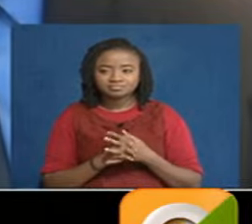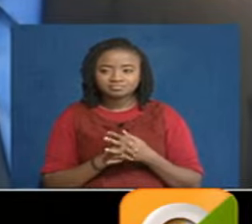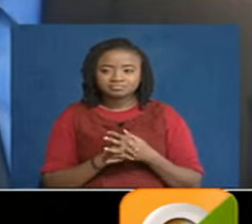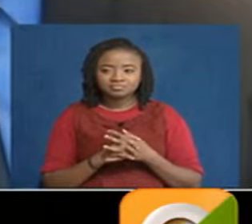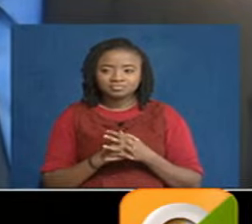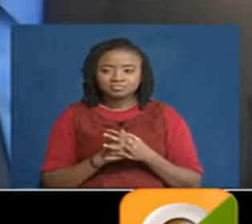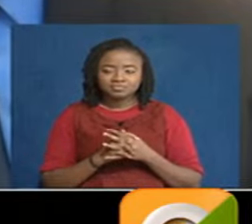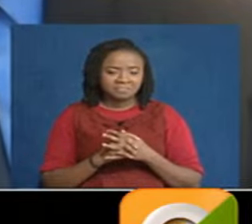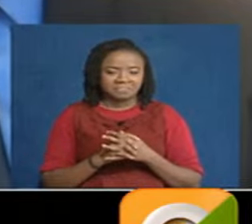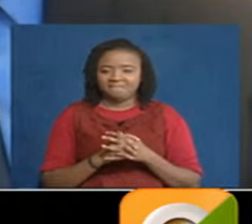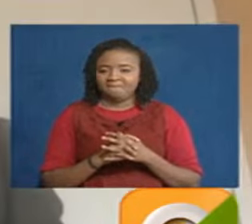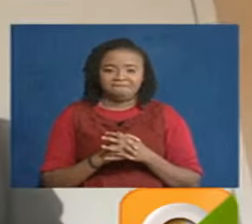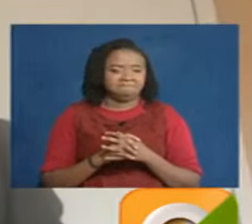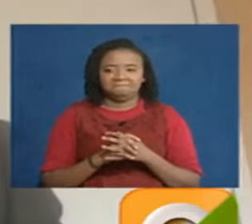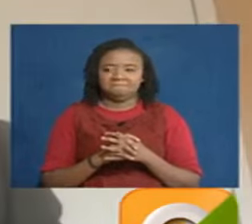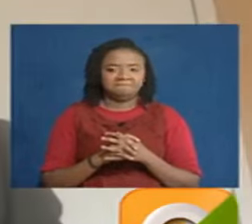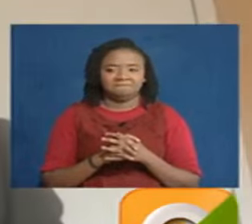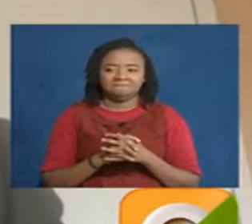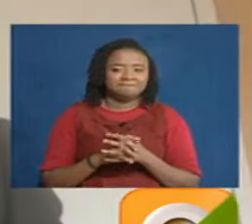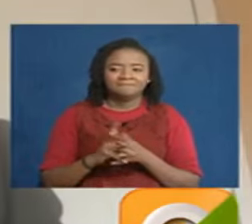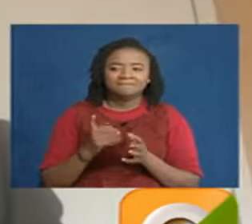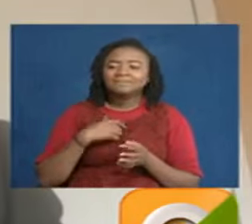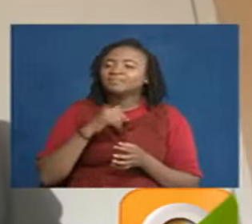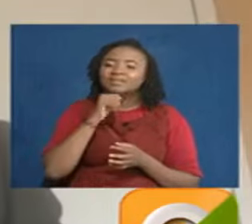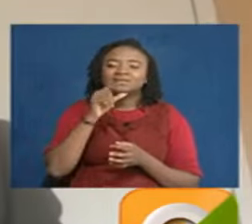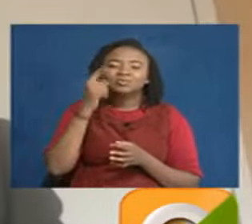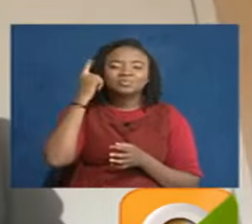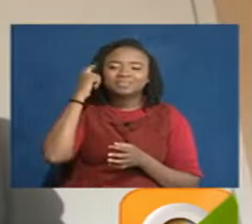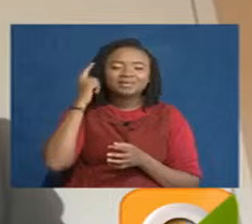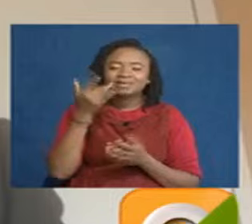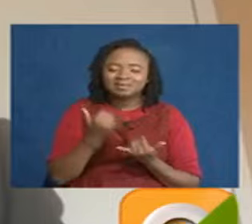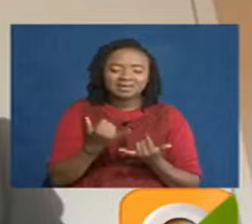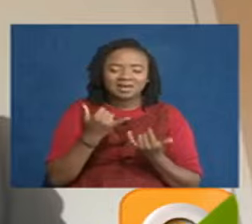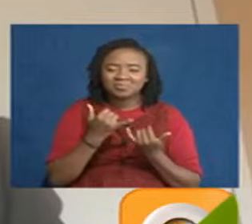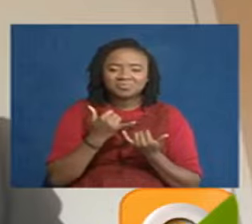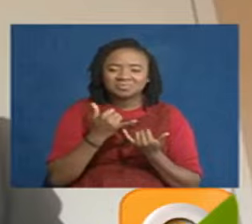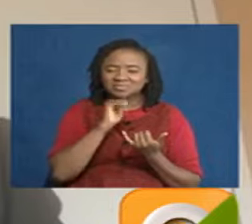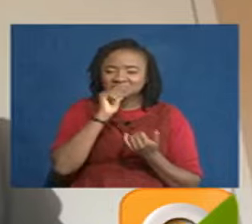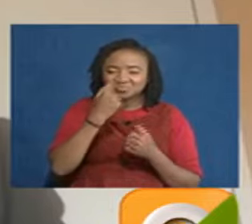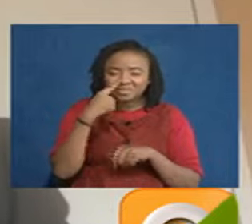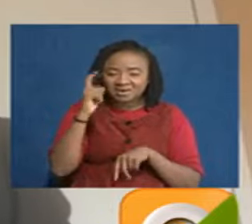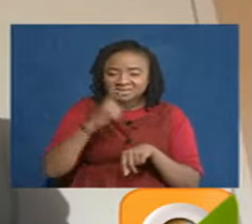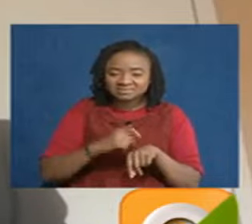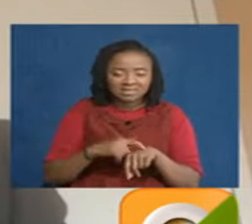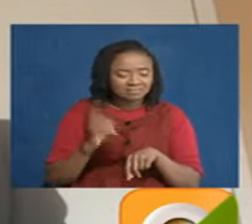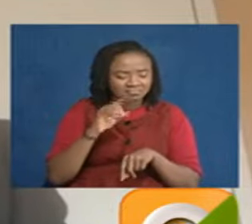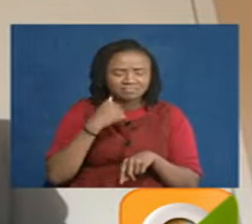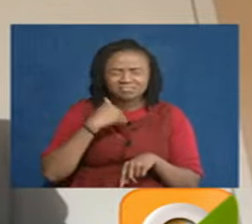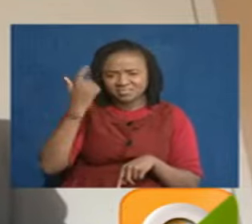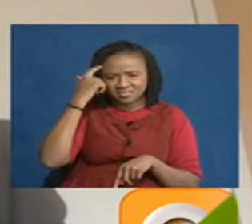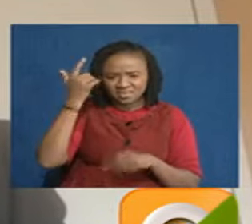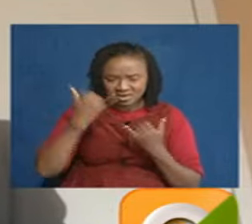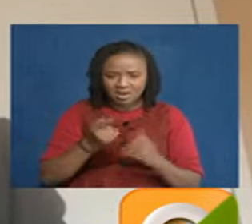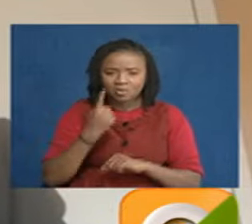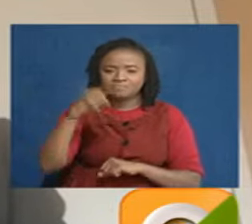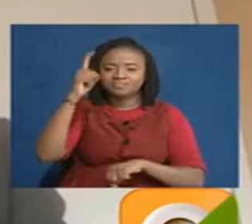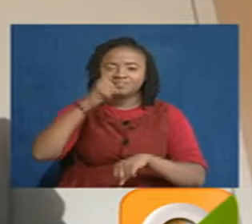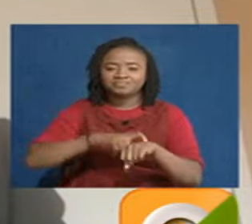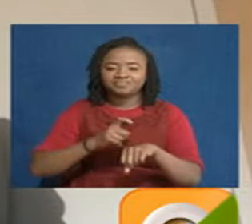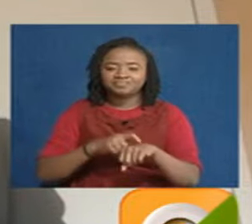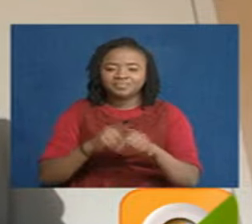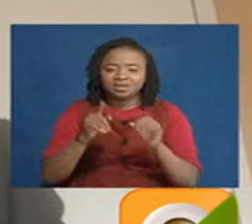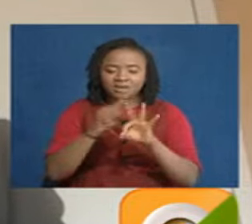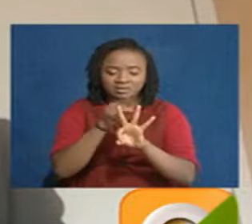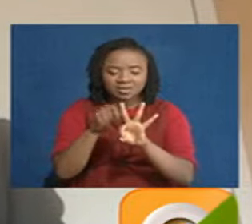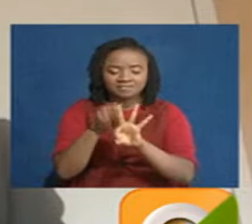No, I don't think it's premature. And certainly Africa has been, there are three African seats in the Security Council. I